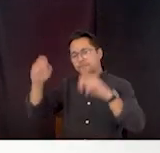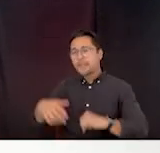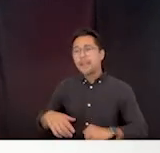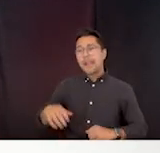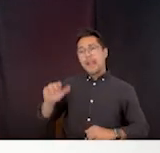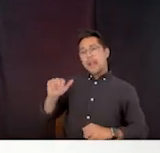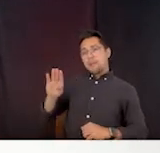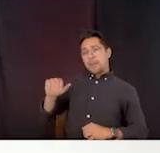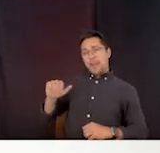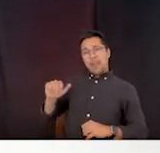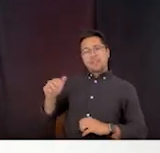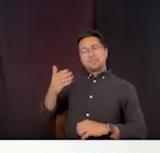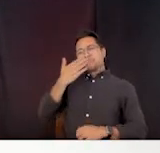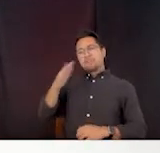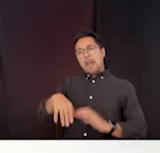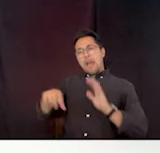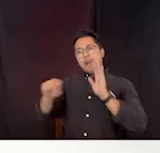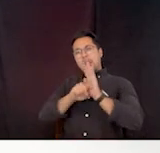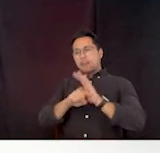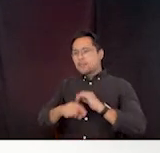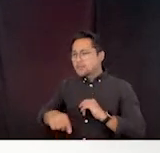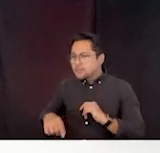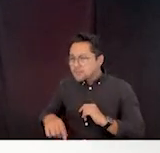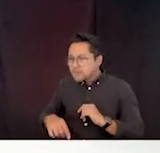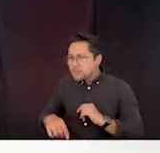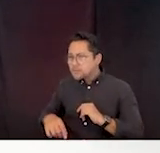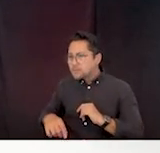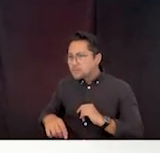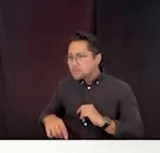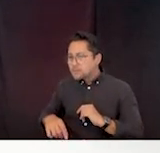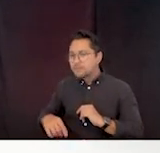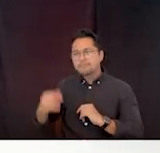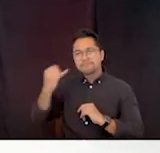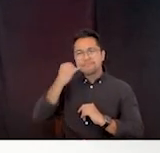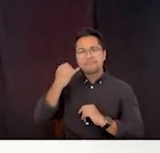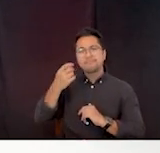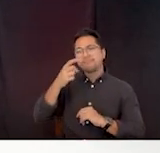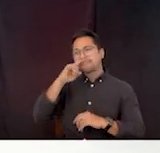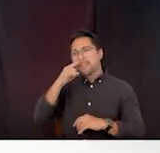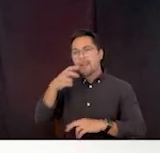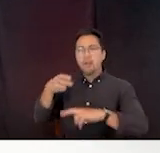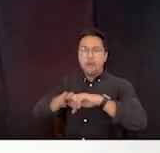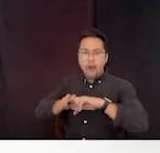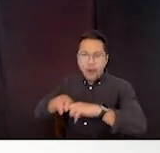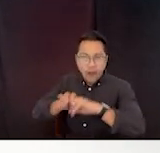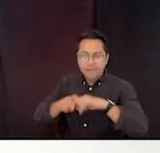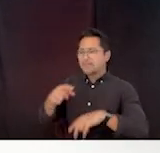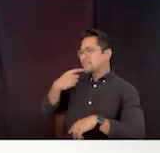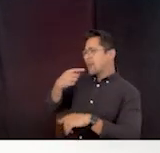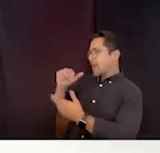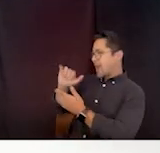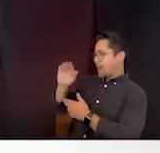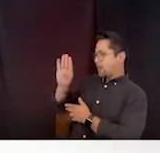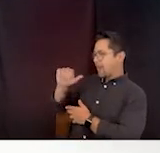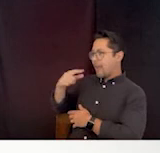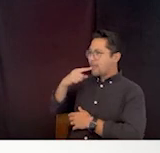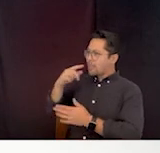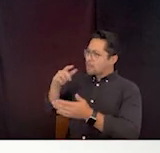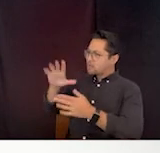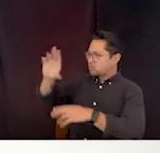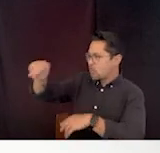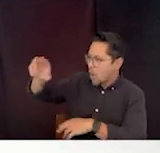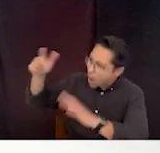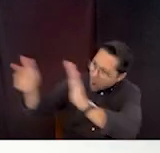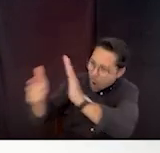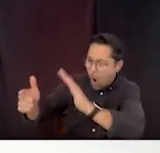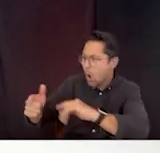is depressing stereotypy in children with autism. So if the kid rocks, they're saying ABA therapists won't let them do that. They shouldn't